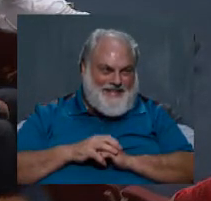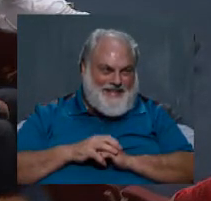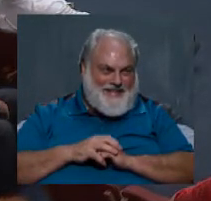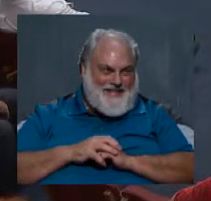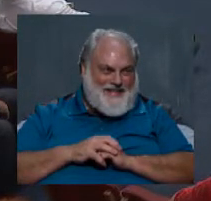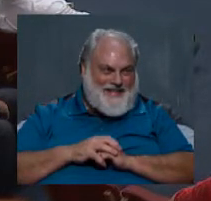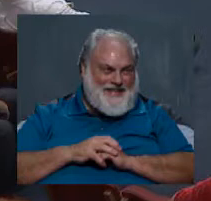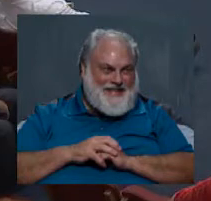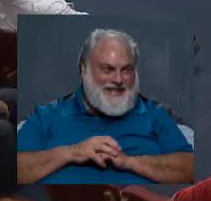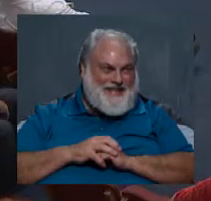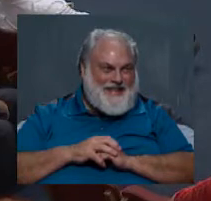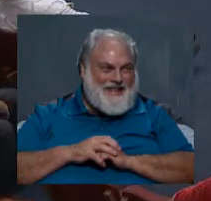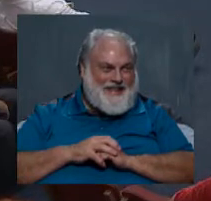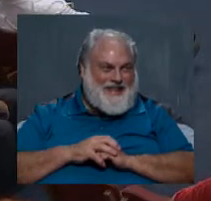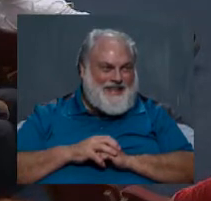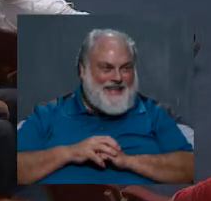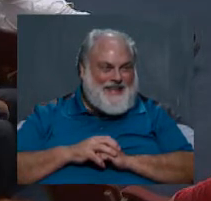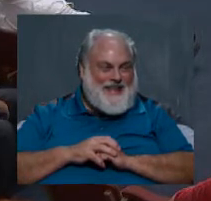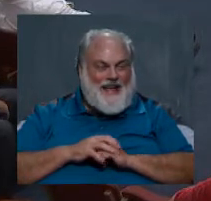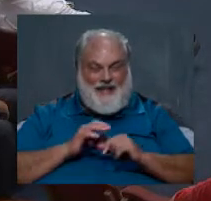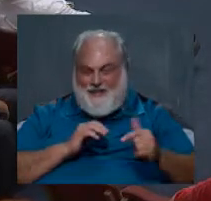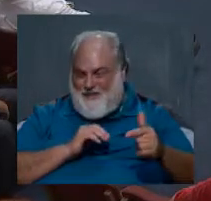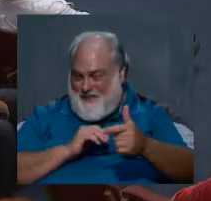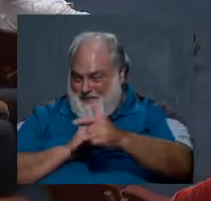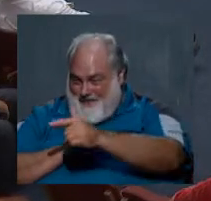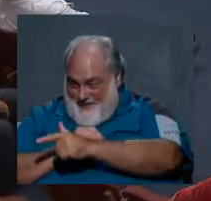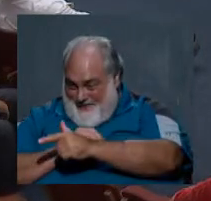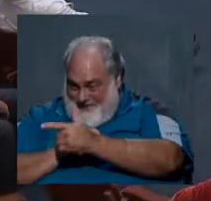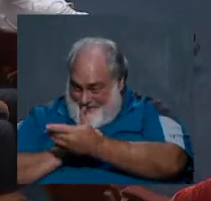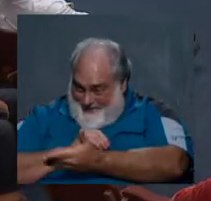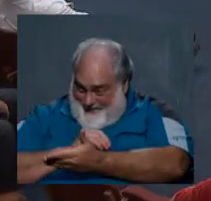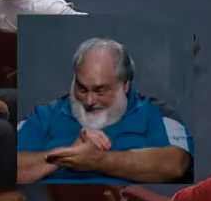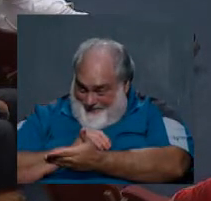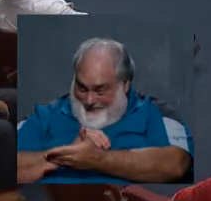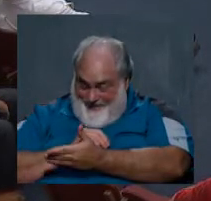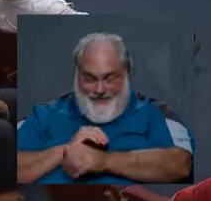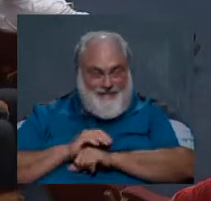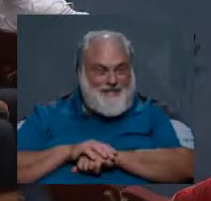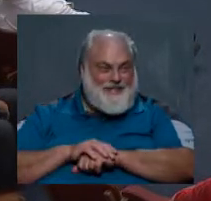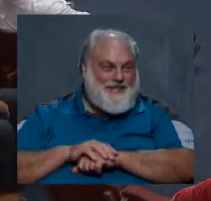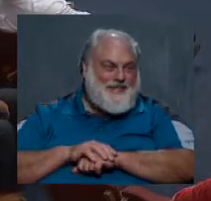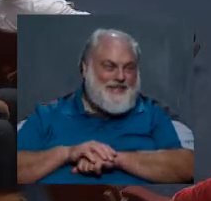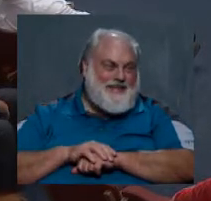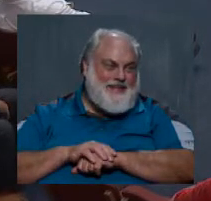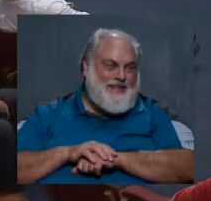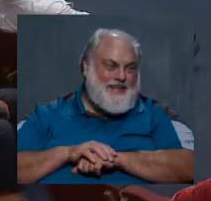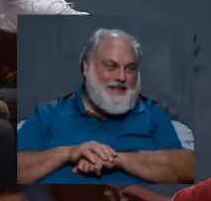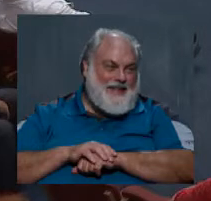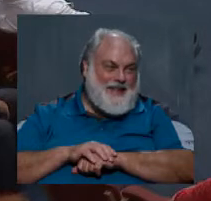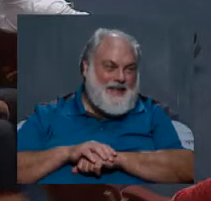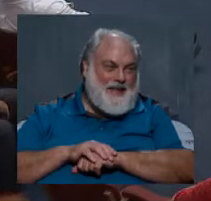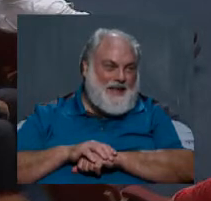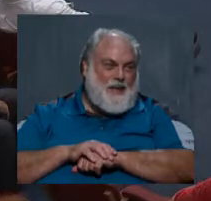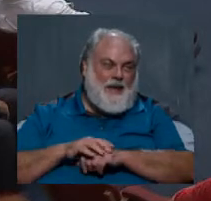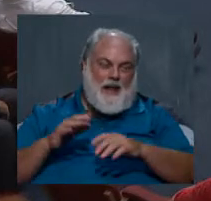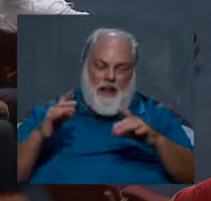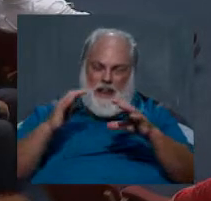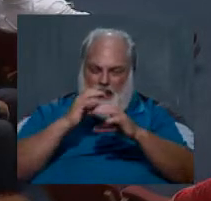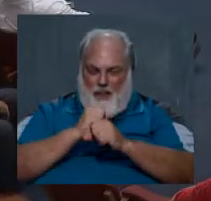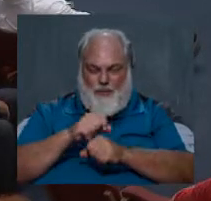Go ahead. Okay. Everyone had their chance. Would you like to say something, though, before we call the question? I agree. We need to come to a close.